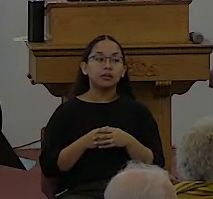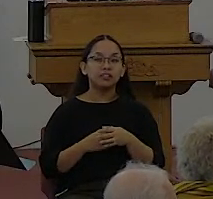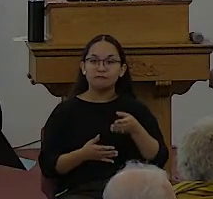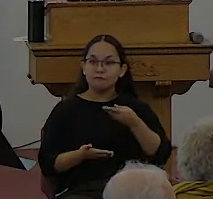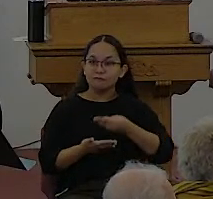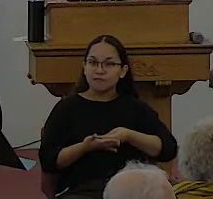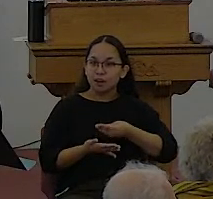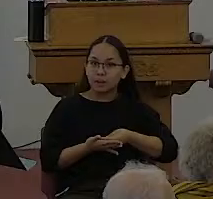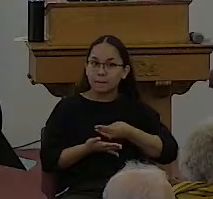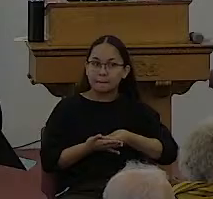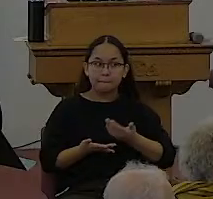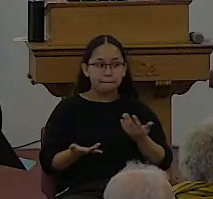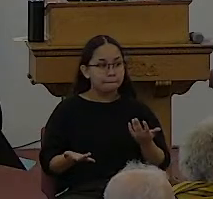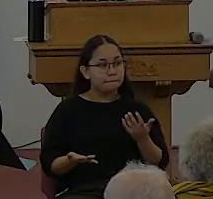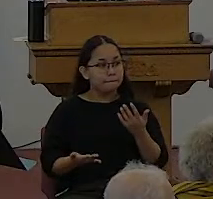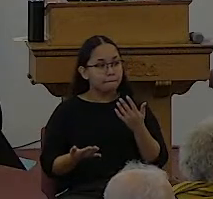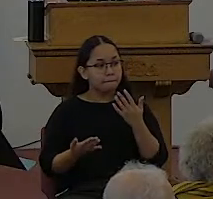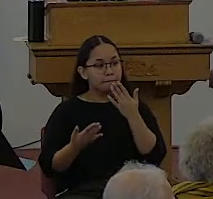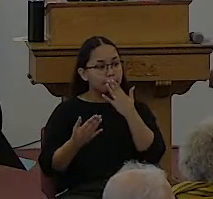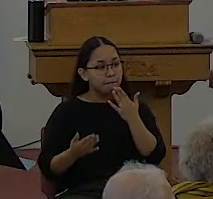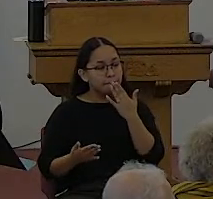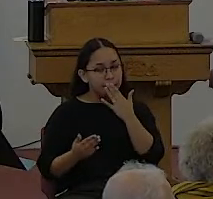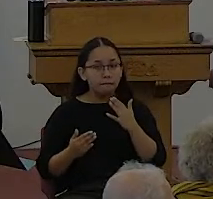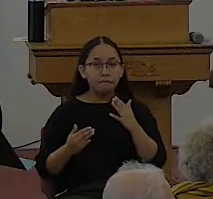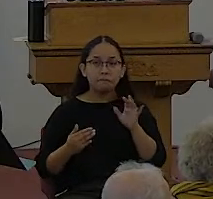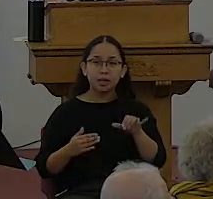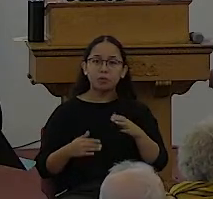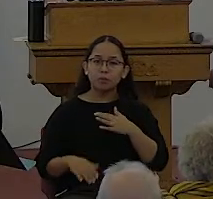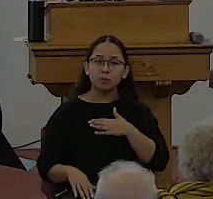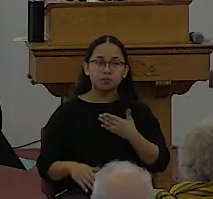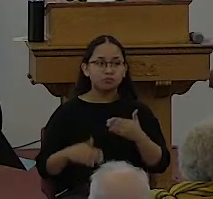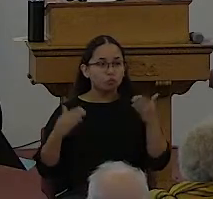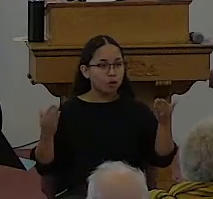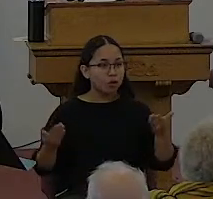pledge, that would be most welcome.